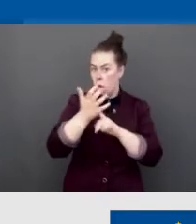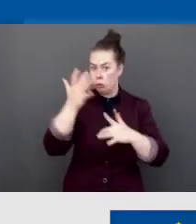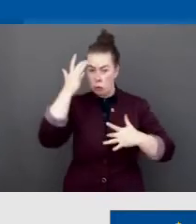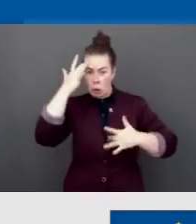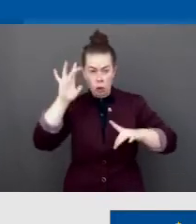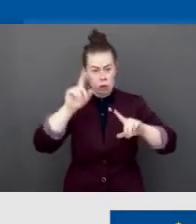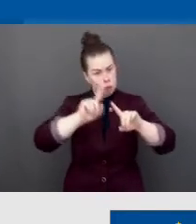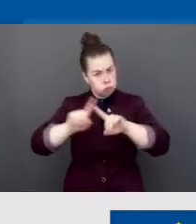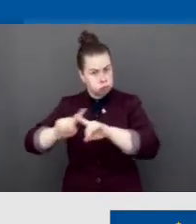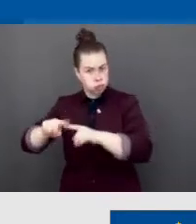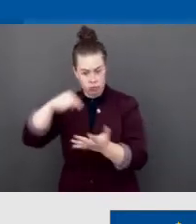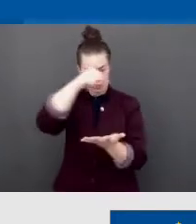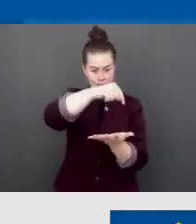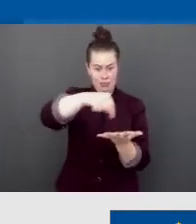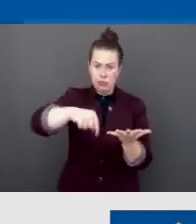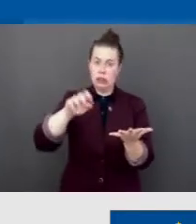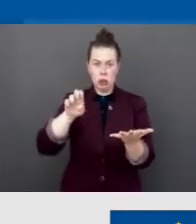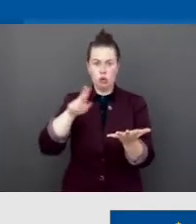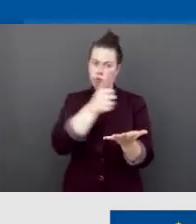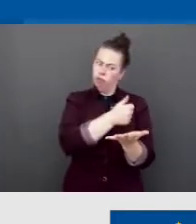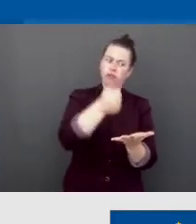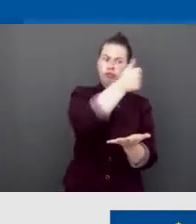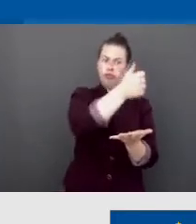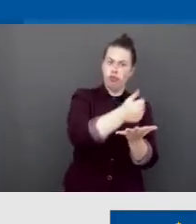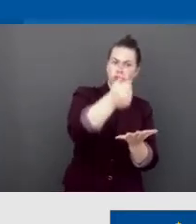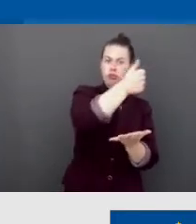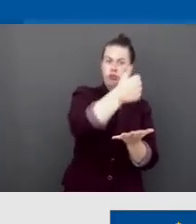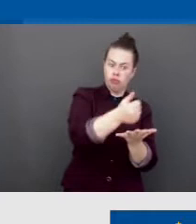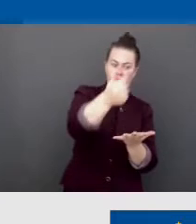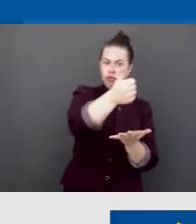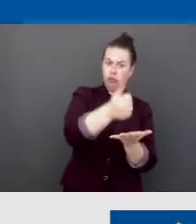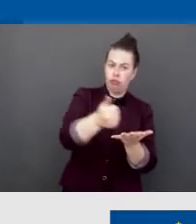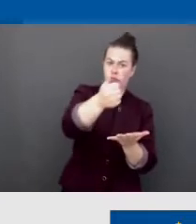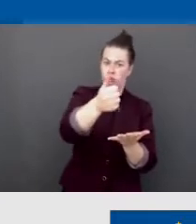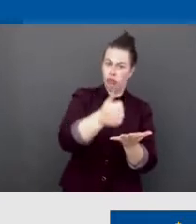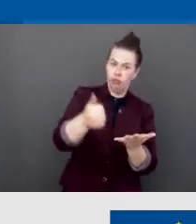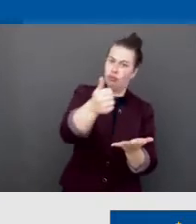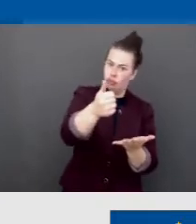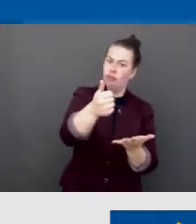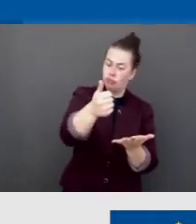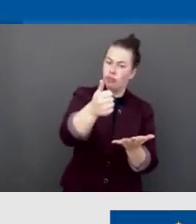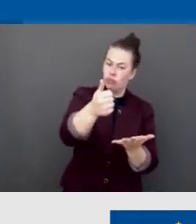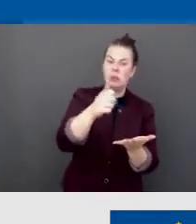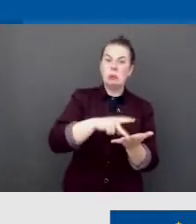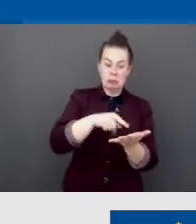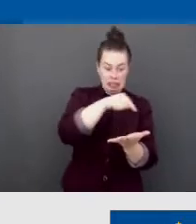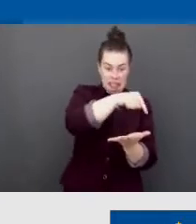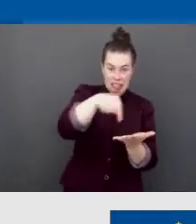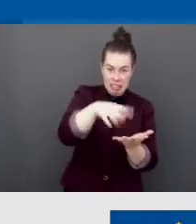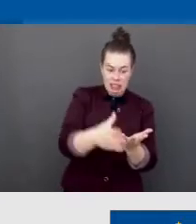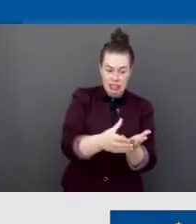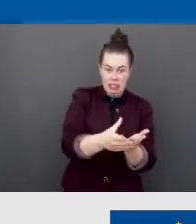leisure, and others. Moreover, integrated care is not a single domain, but a